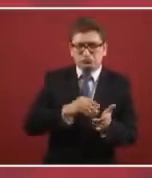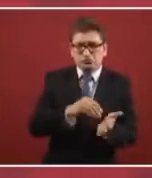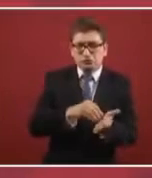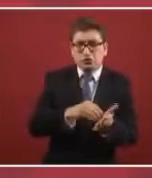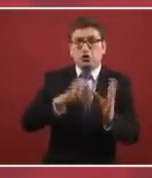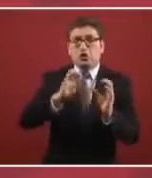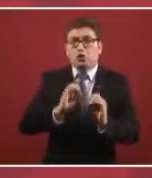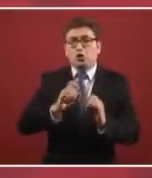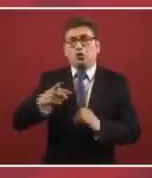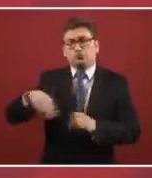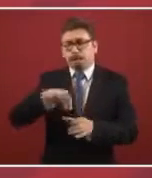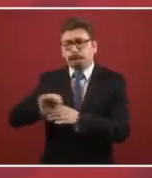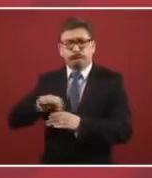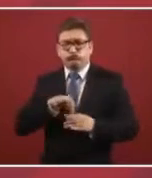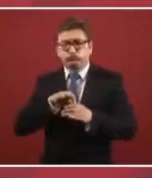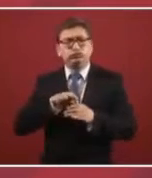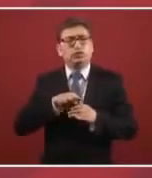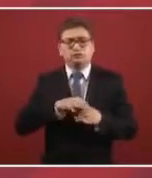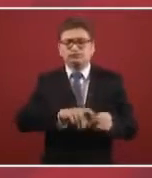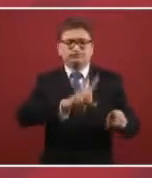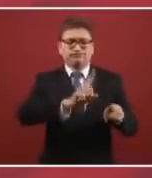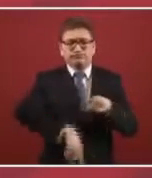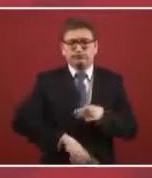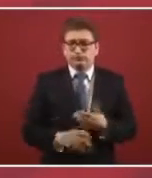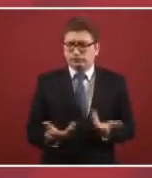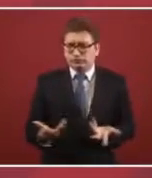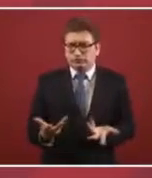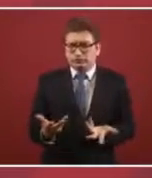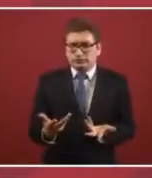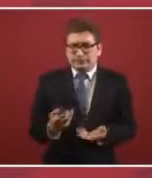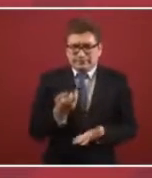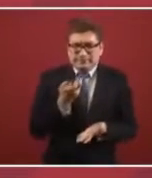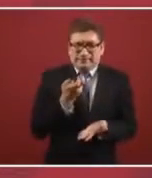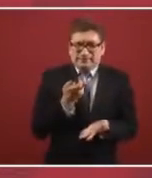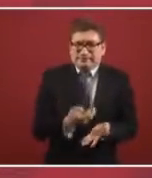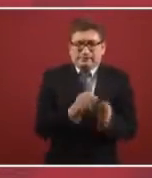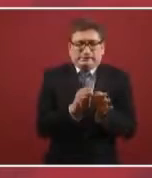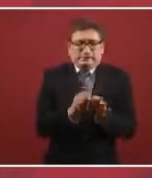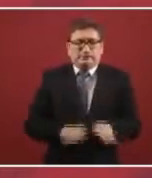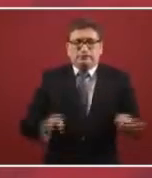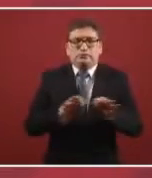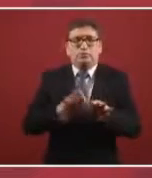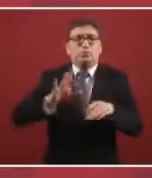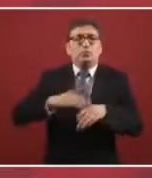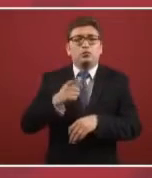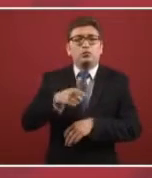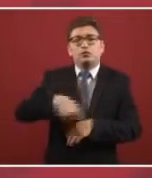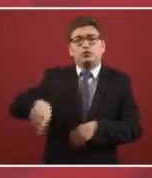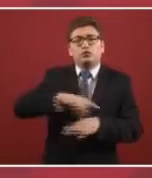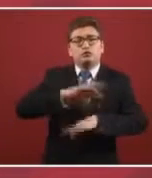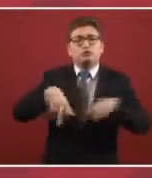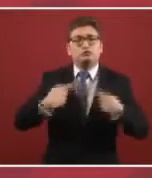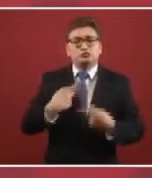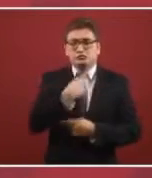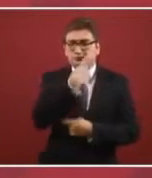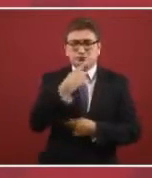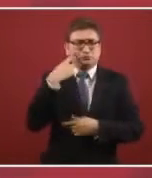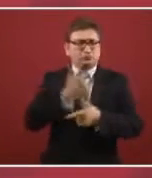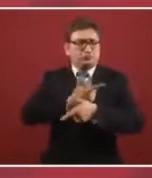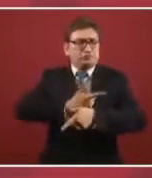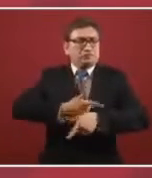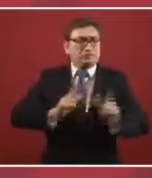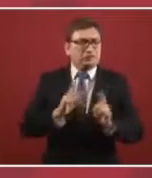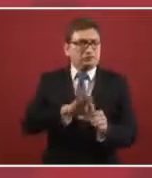Es un That is elemento a fundamental de la democracia. fundamental element of democracy.